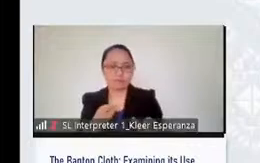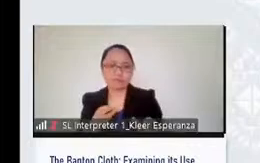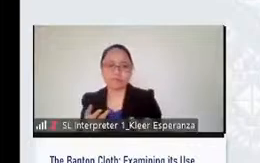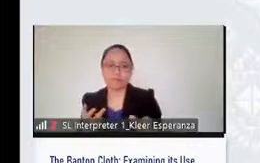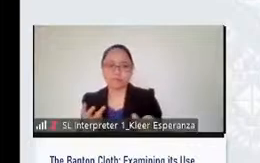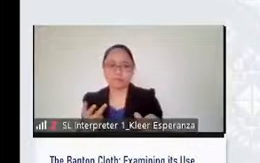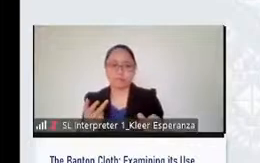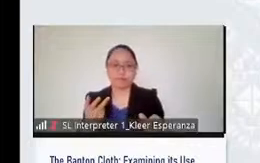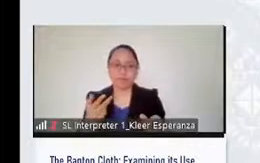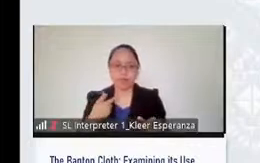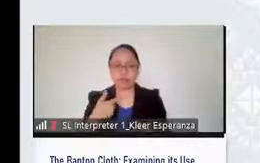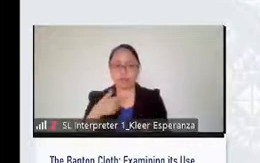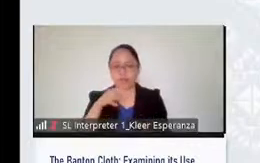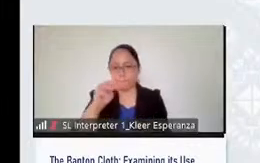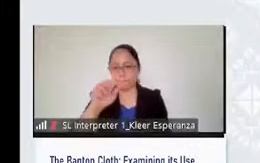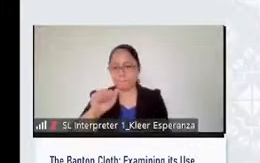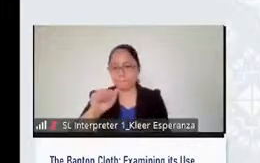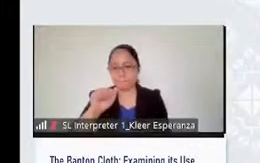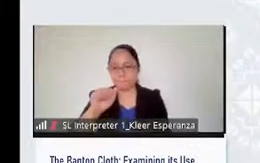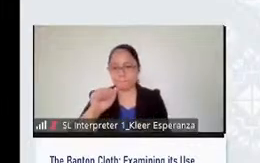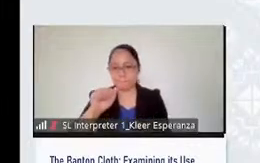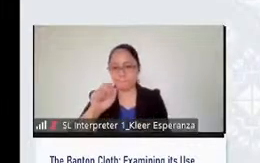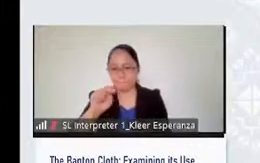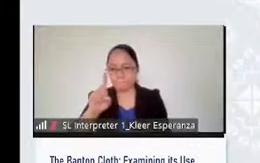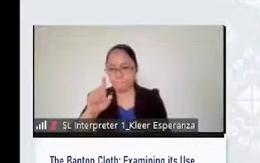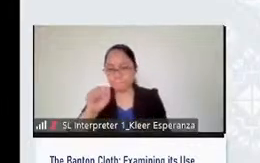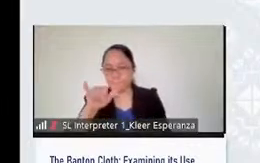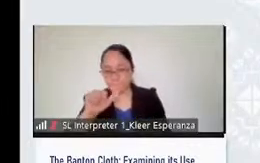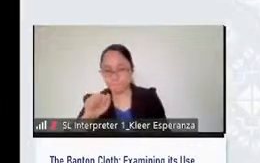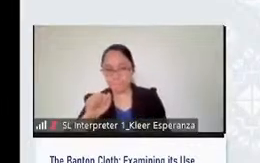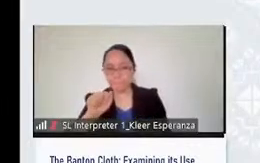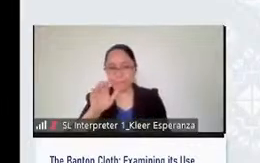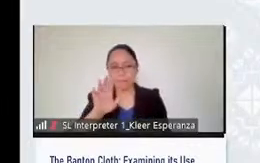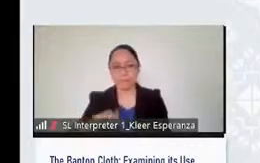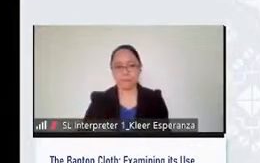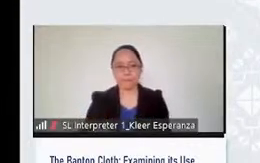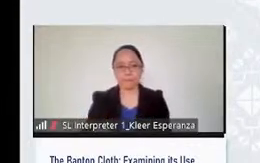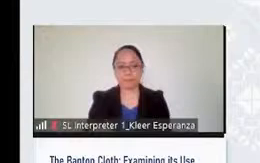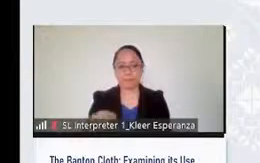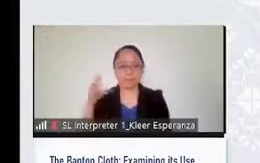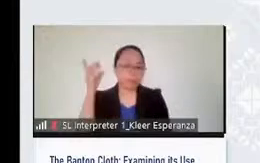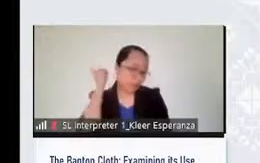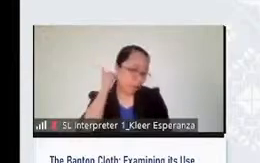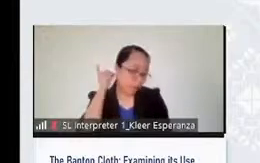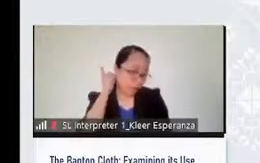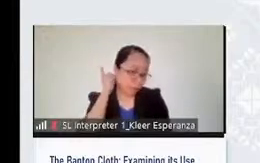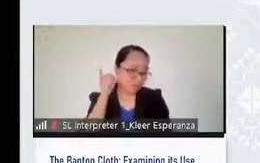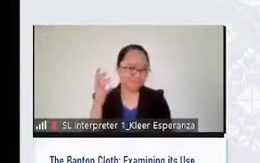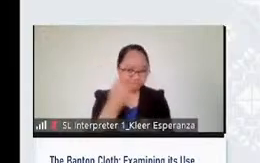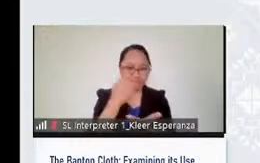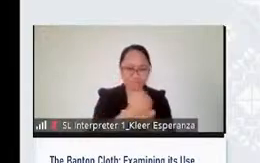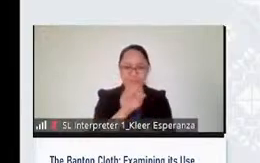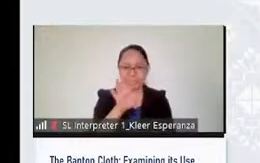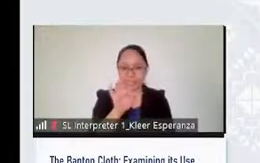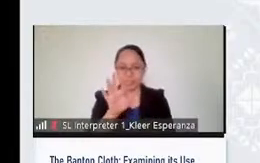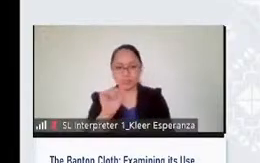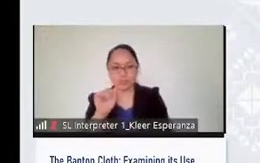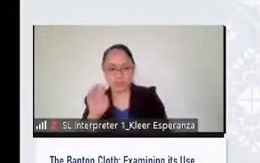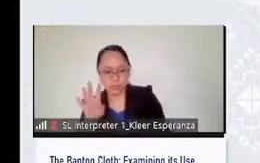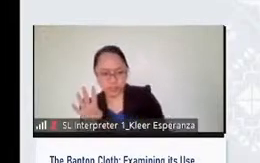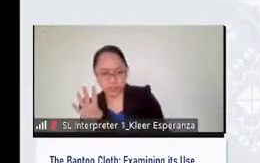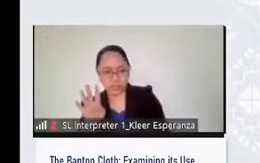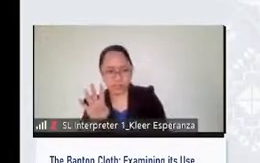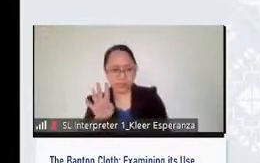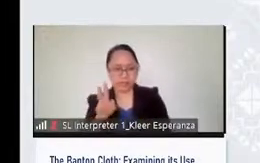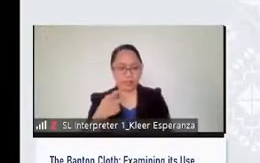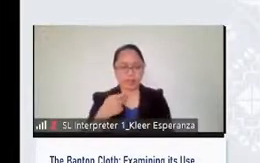amandaya dagmay also from Davao and collected in 1914, and the dinalak from the Tiboli of Lake Cebu in South